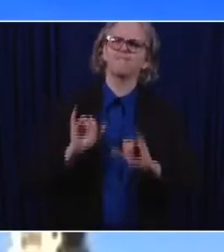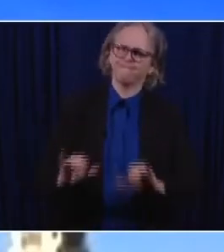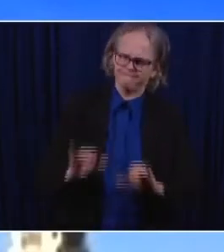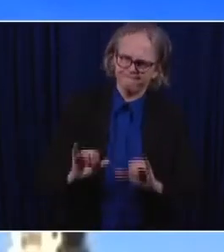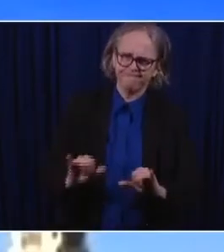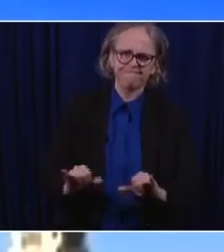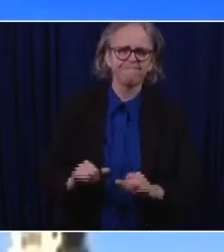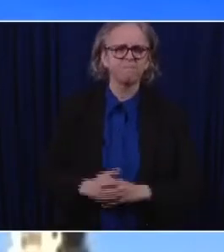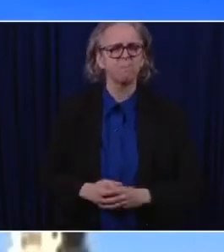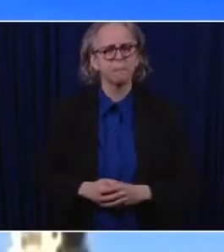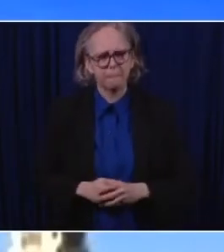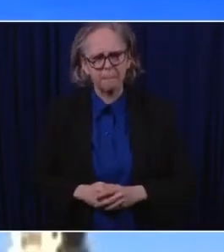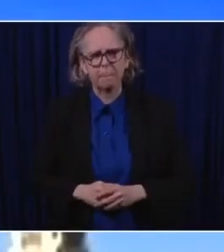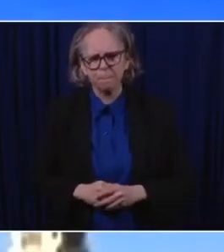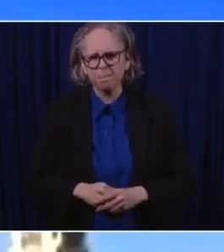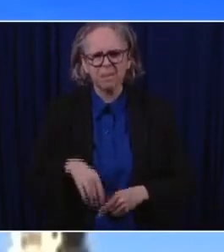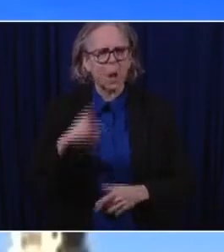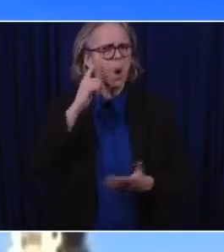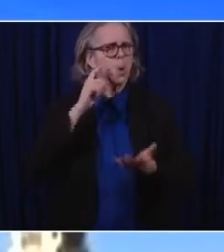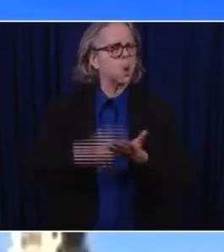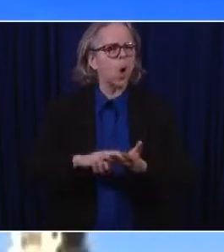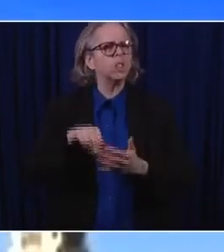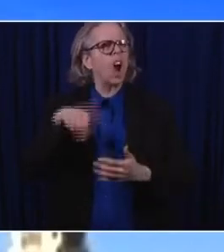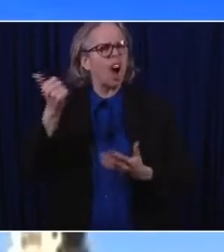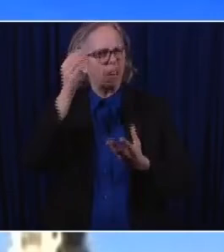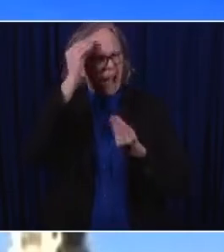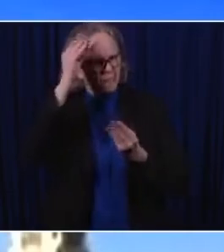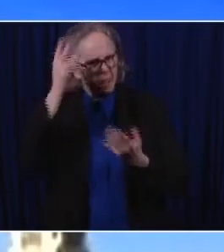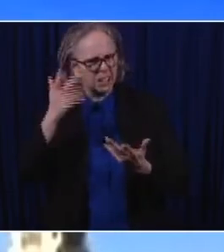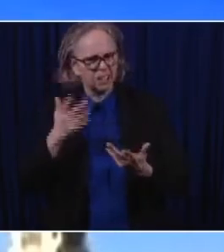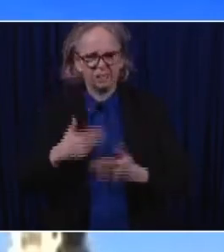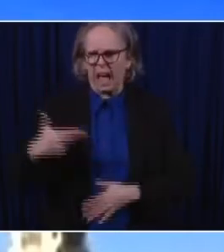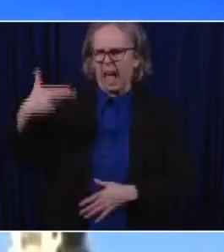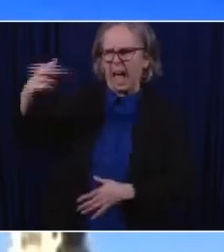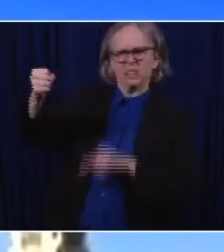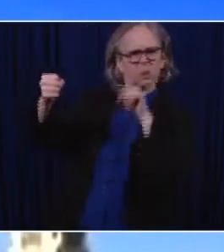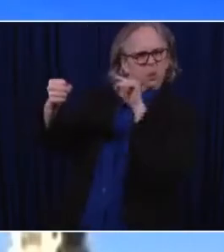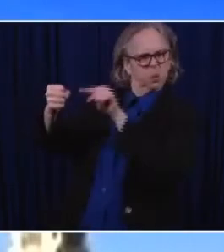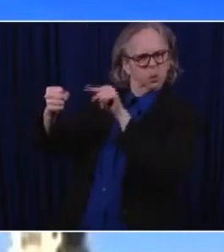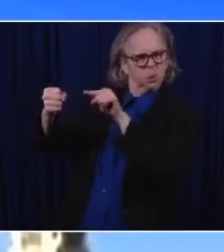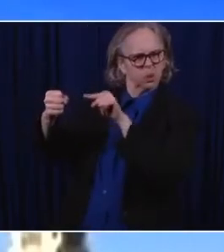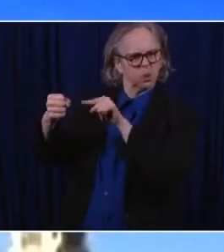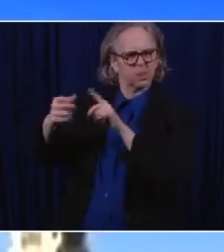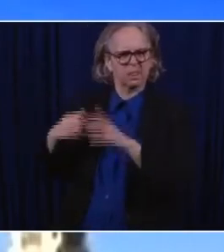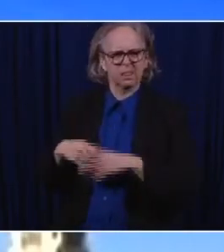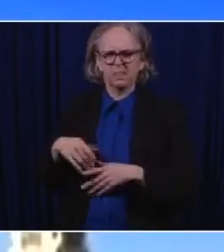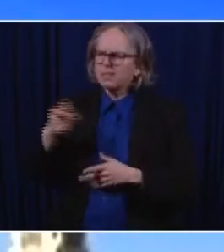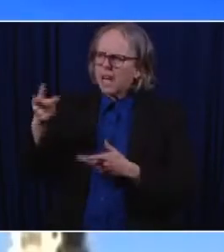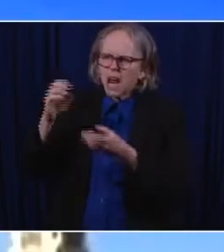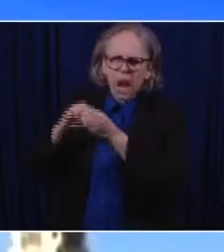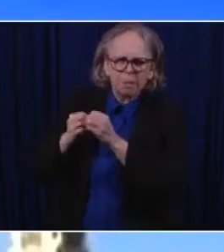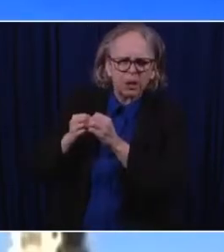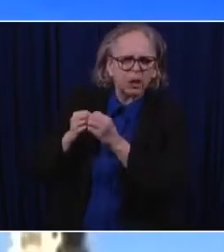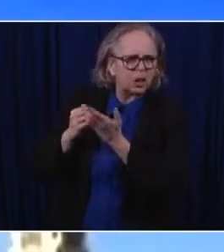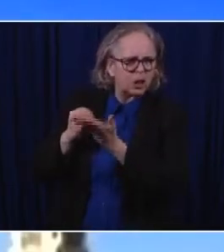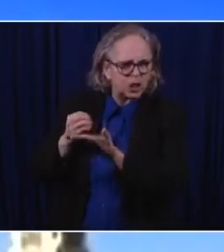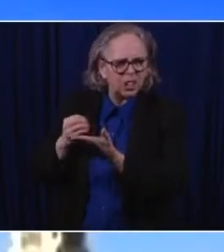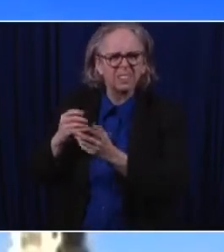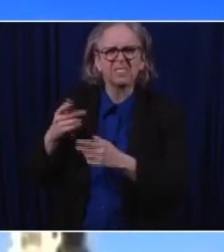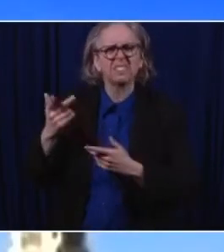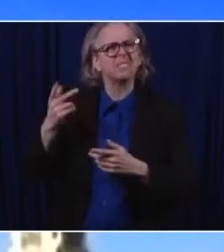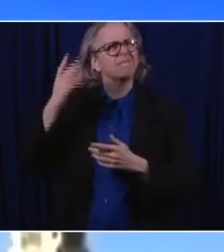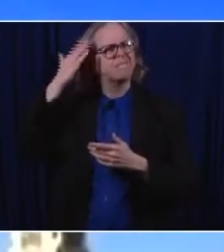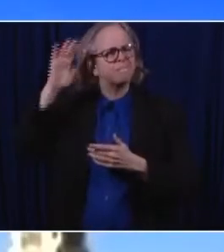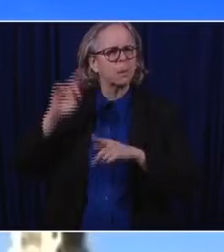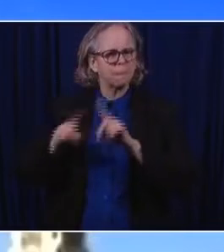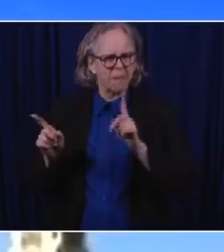upper grades. And while we don't and really won't have exact numbers, we likely have seen more high school students dropping out for the time being, maybe